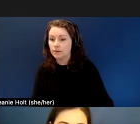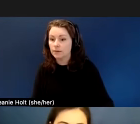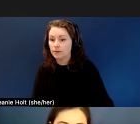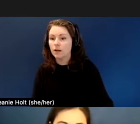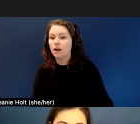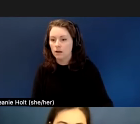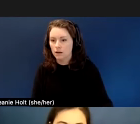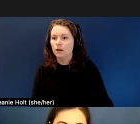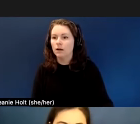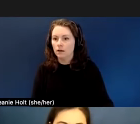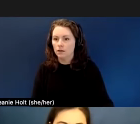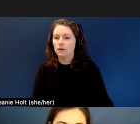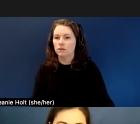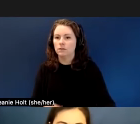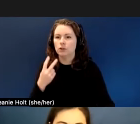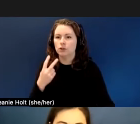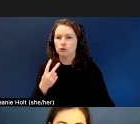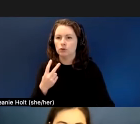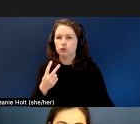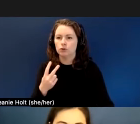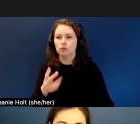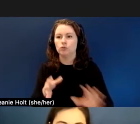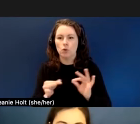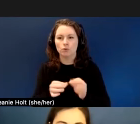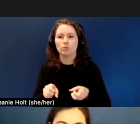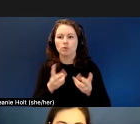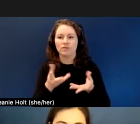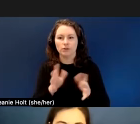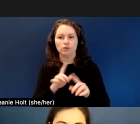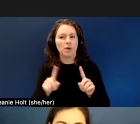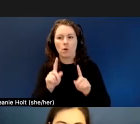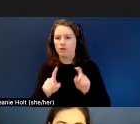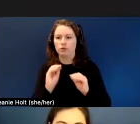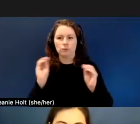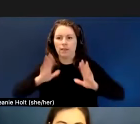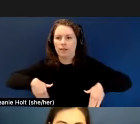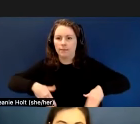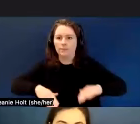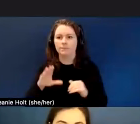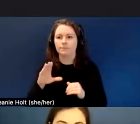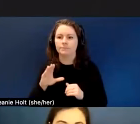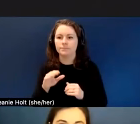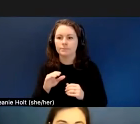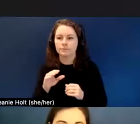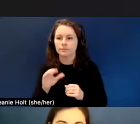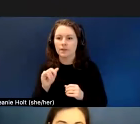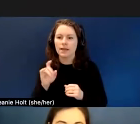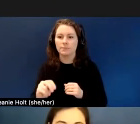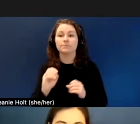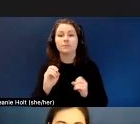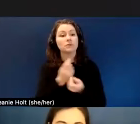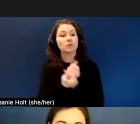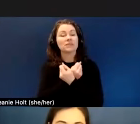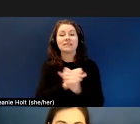I posted 2 notes to everyone, but I haven't seen any questions coming yet. Great. So we founded Safe